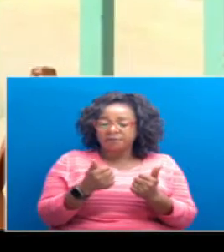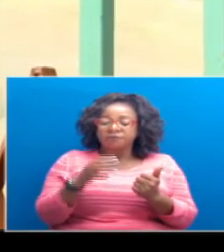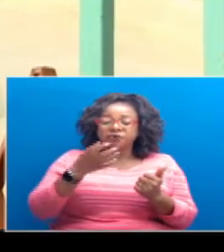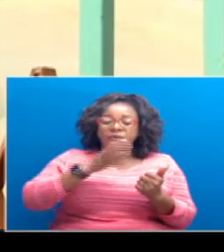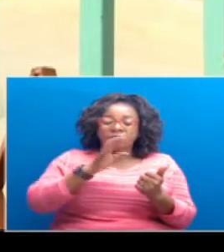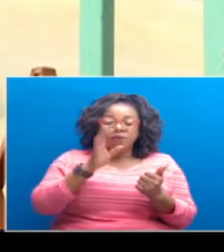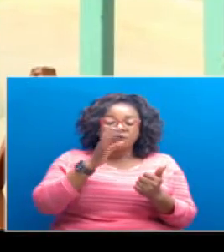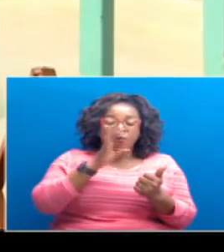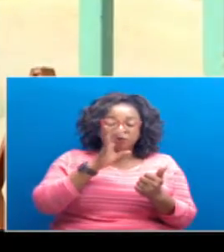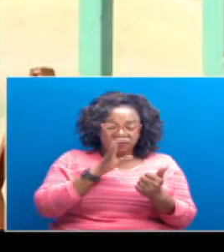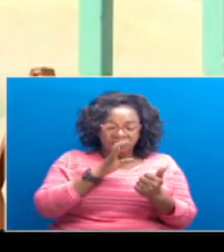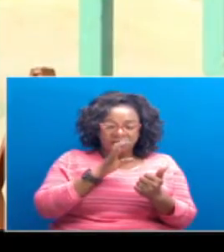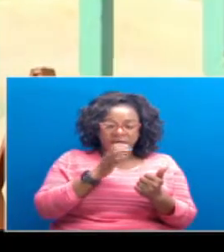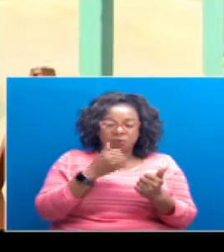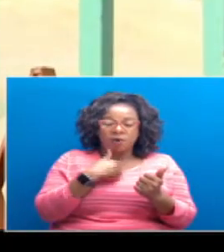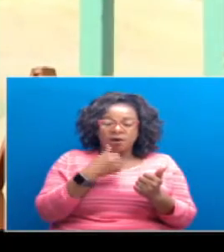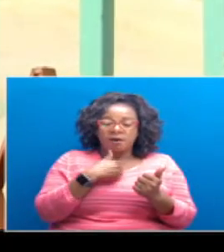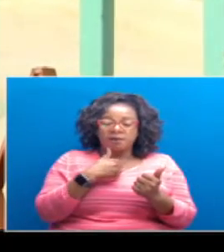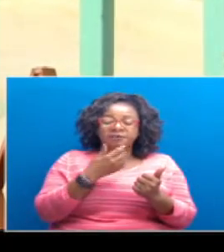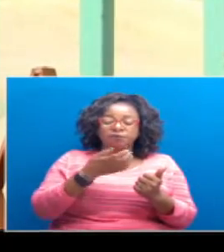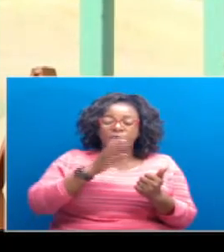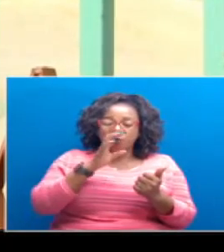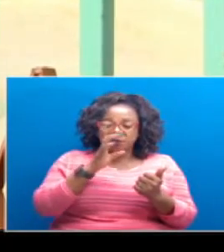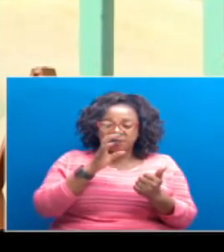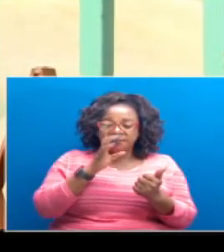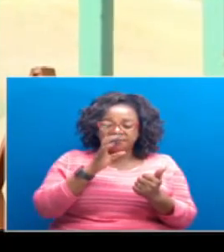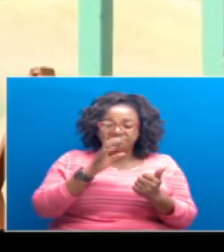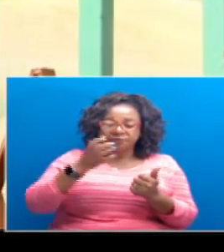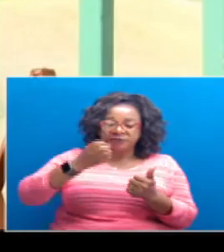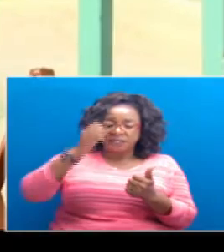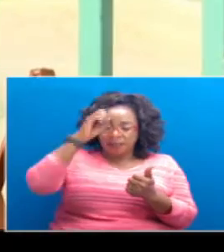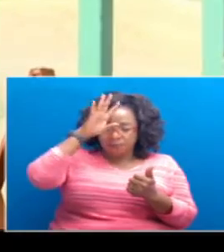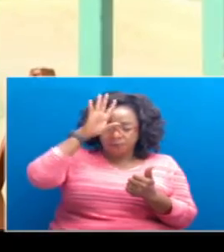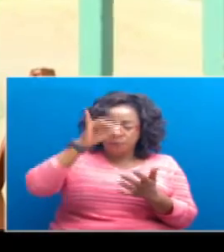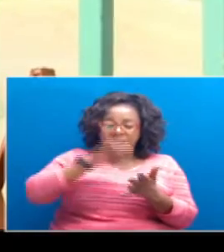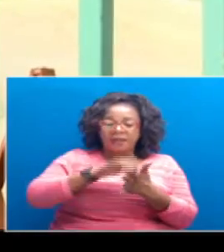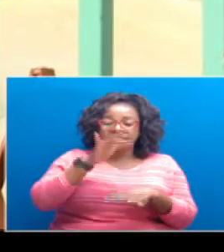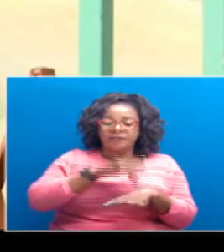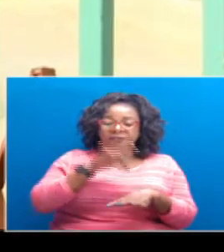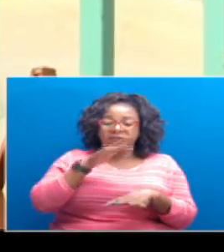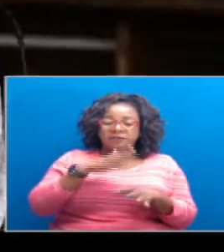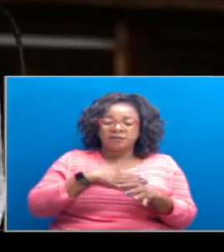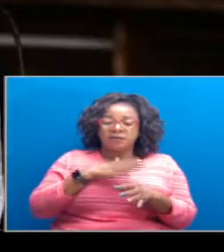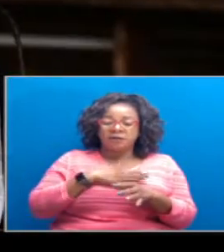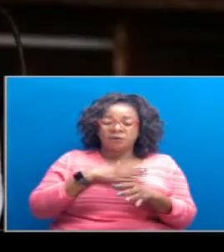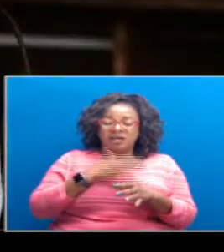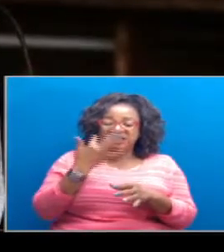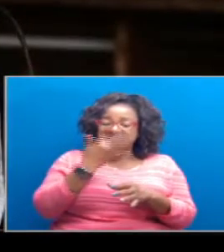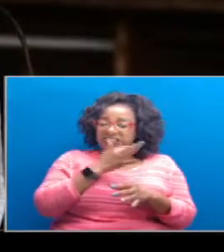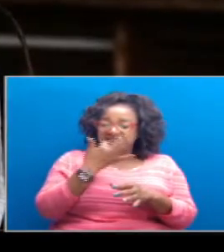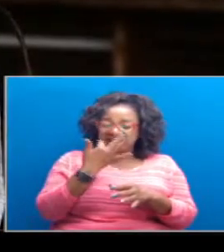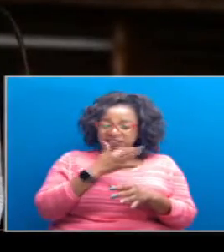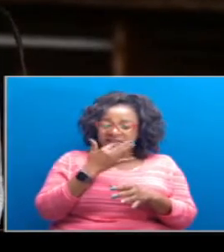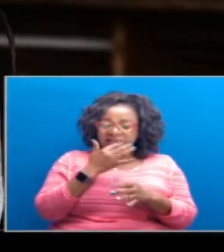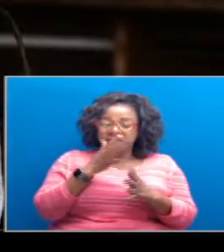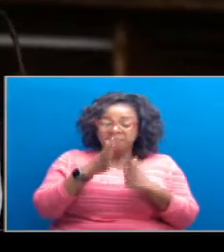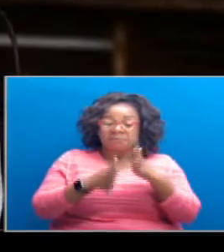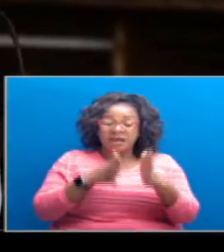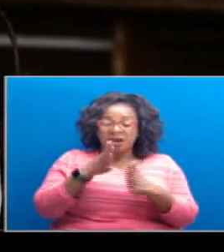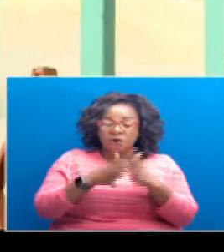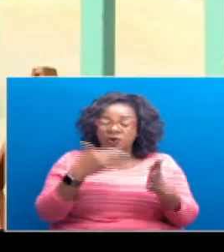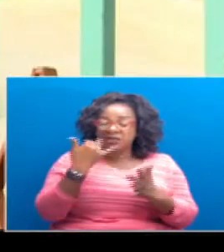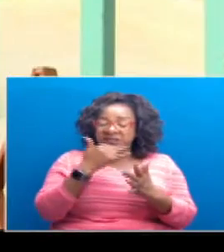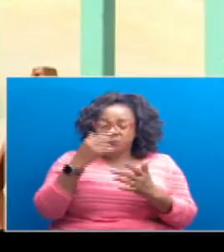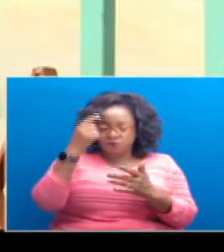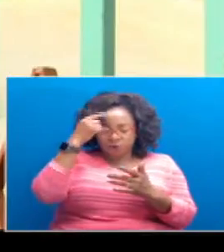Kiambu. There is a part of water that is in Kiambu that really affects our teeth. the brown teeth. You'll notice